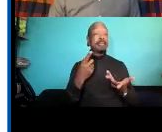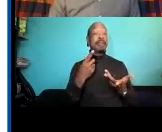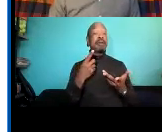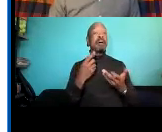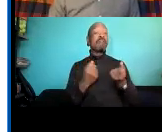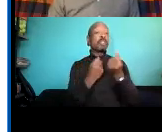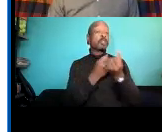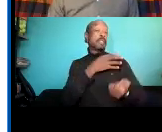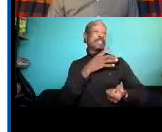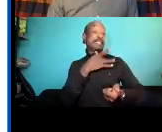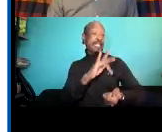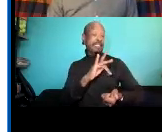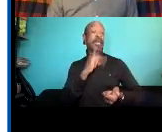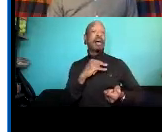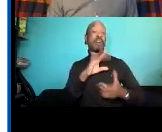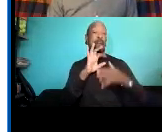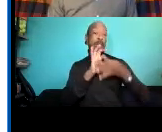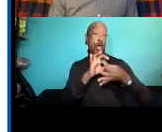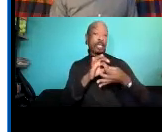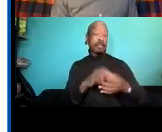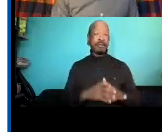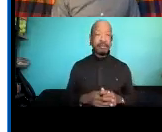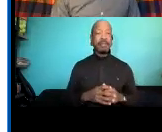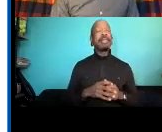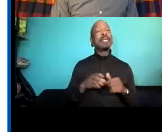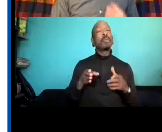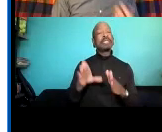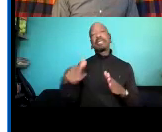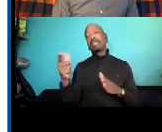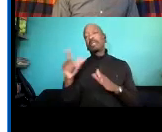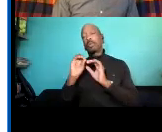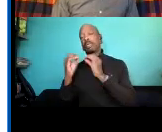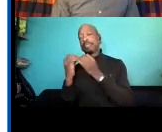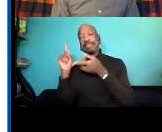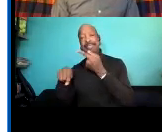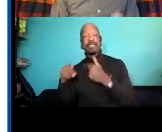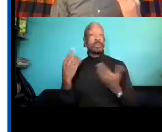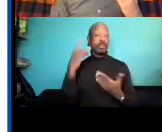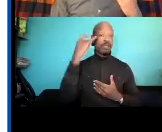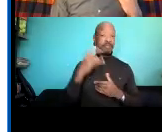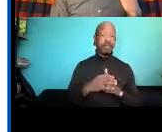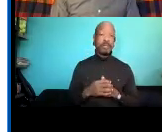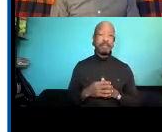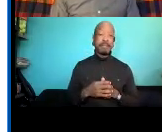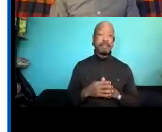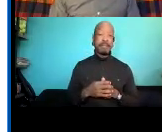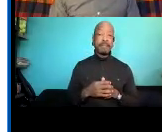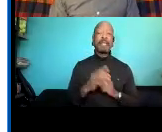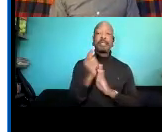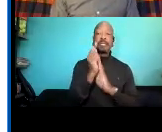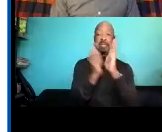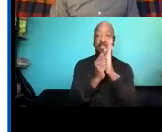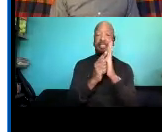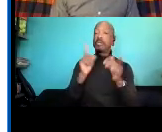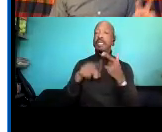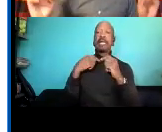that other kinds of businesses and organizations can't. And so in California, you legally cannot